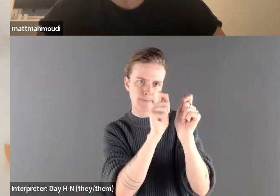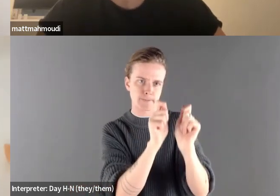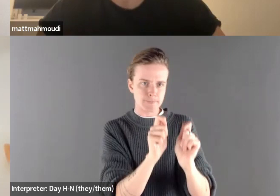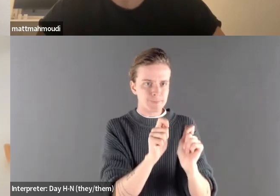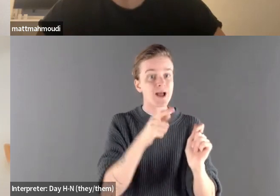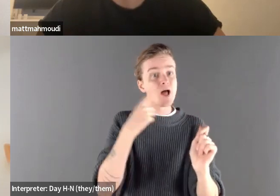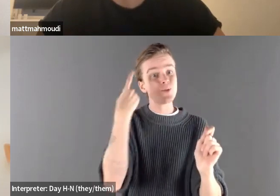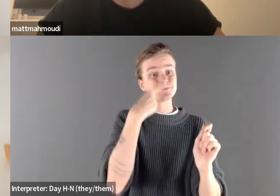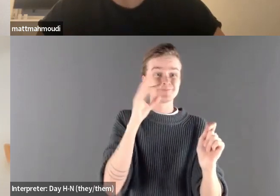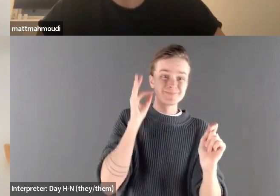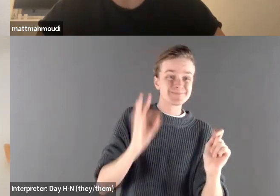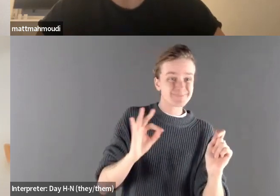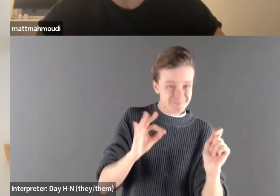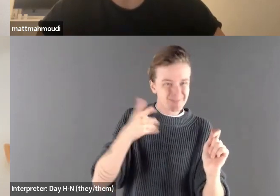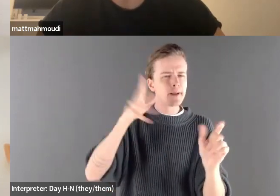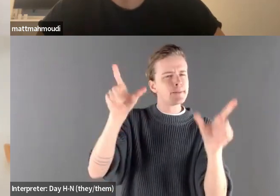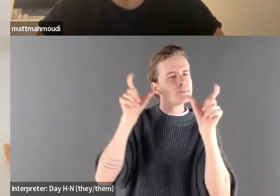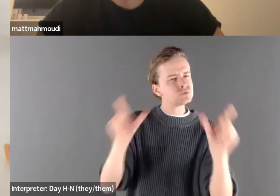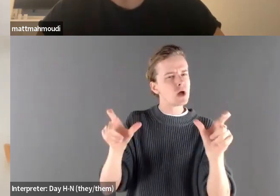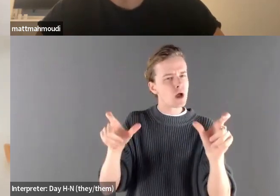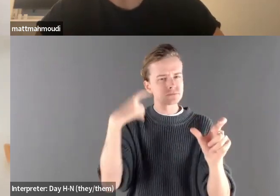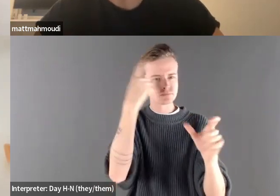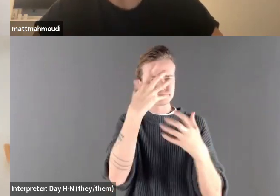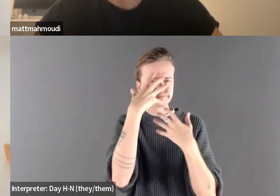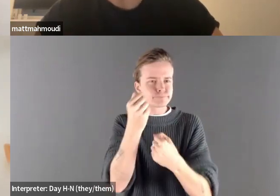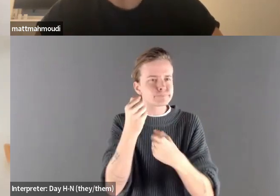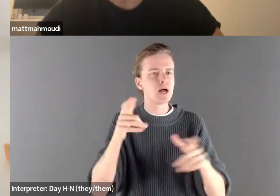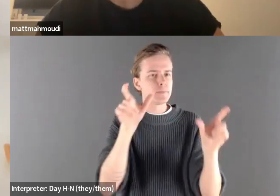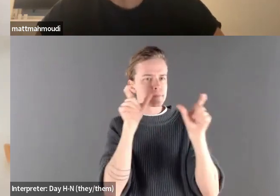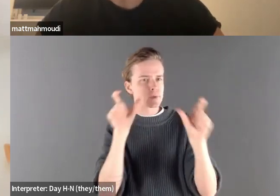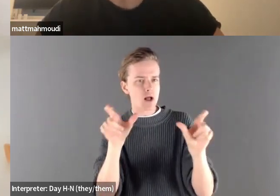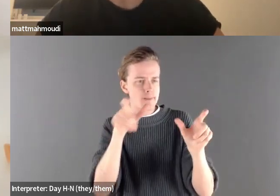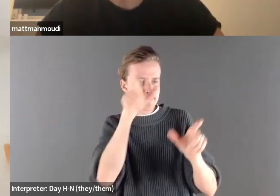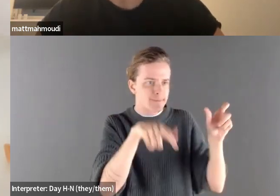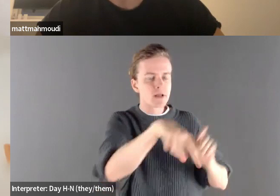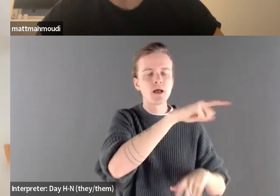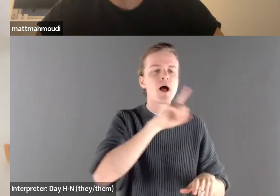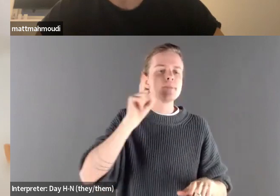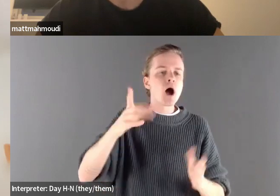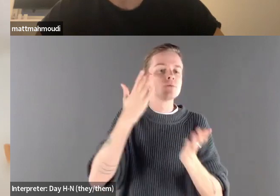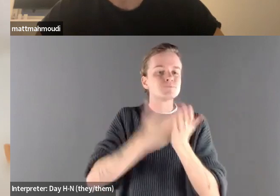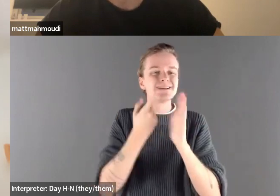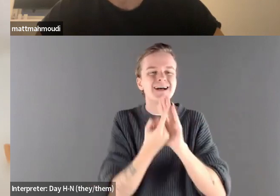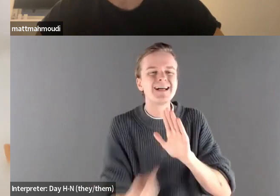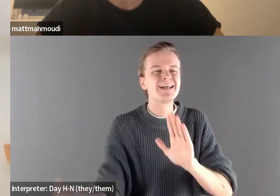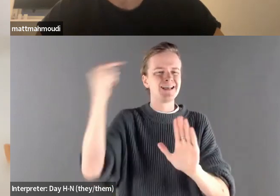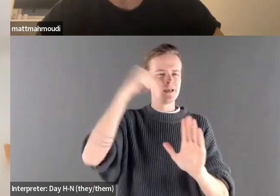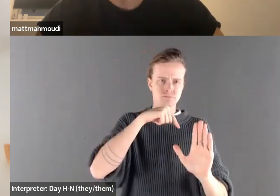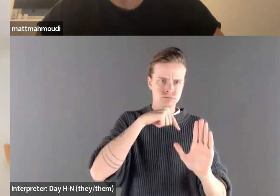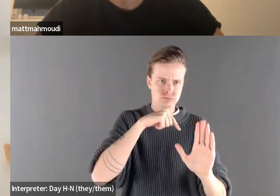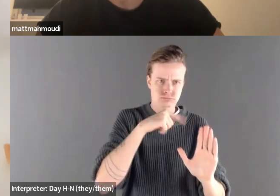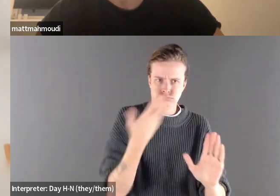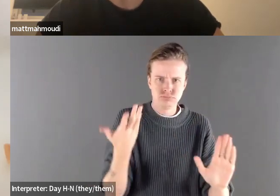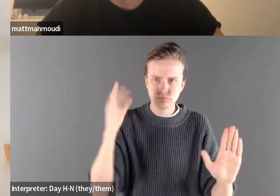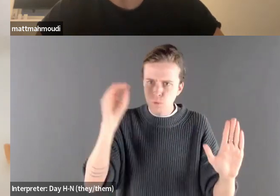But if you look into it, it turns out that actually very little in the back end has changed to stop it. And so our approach has been more one